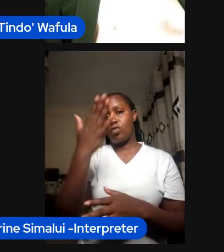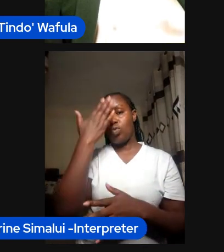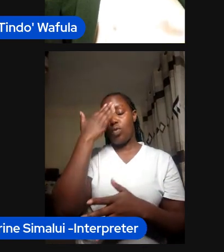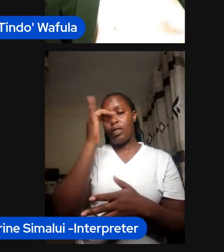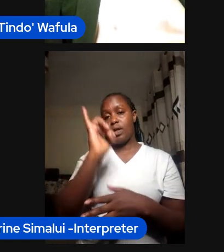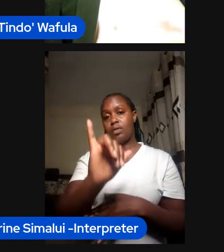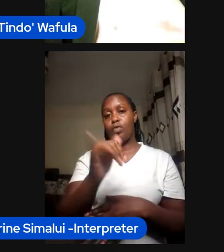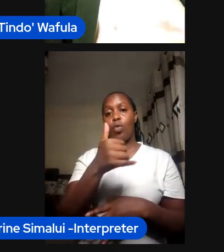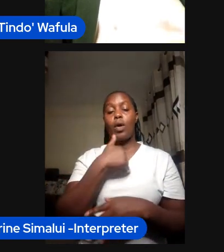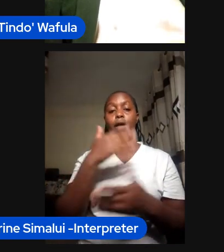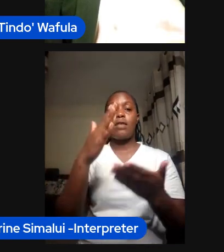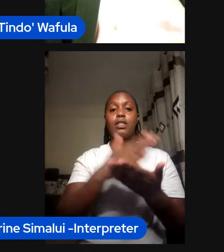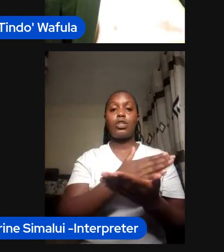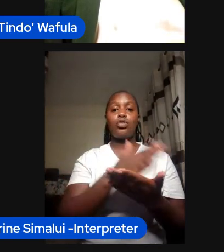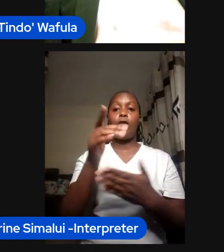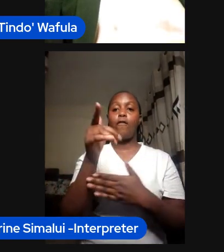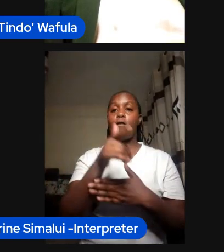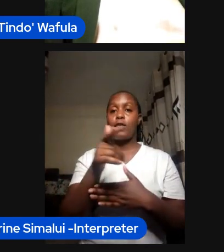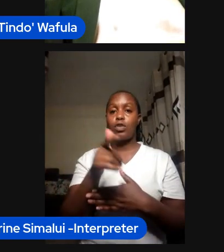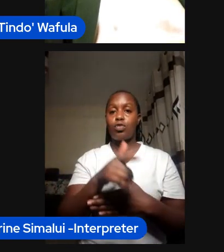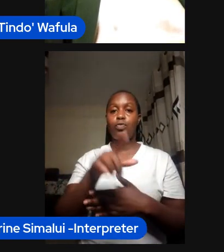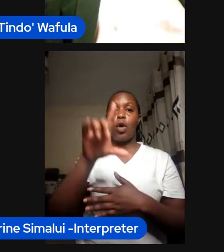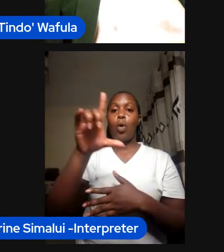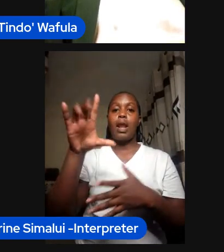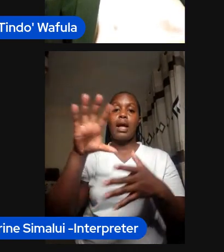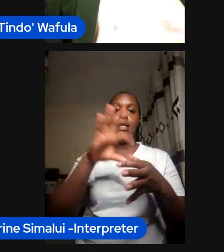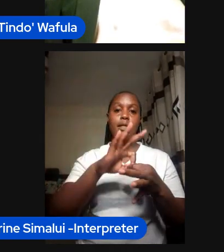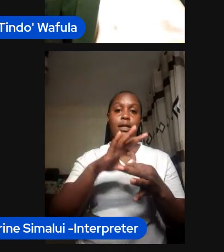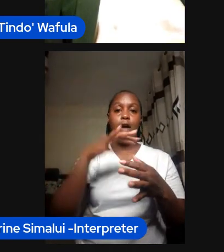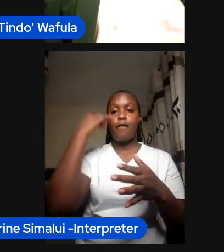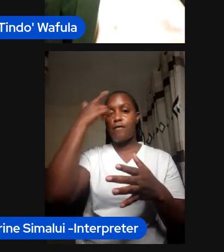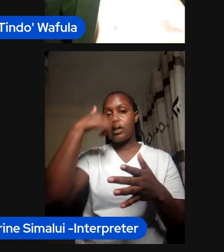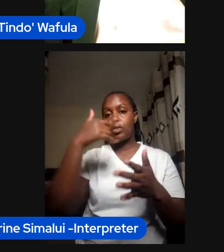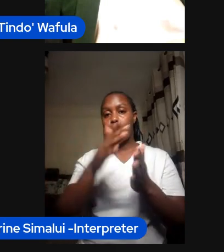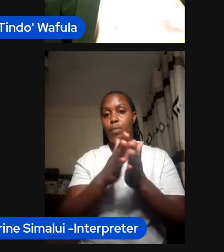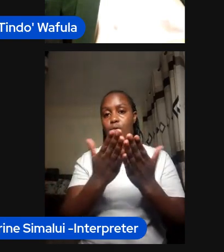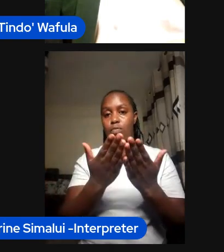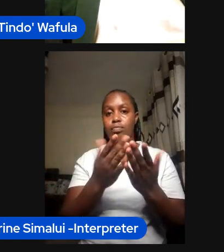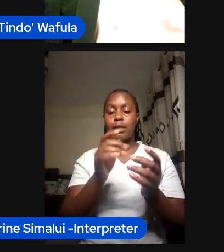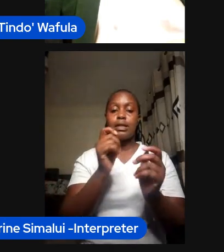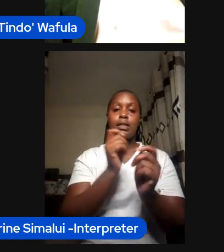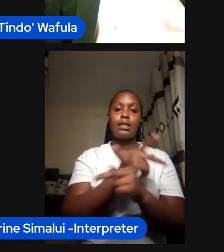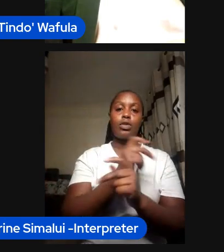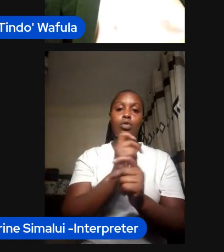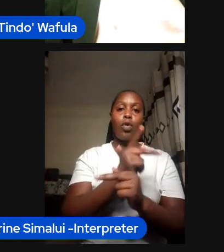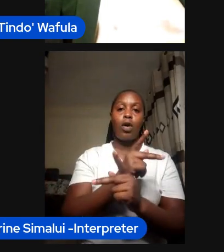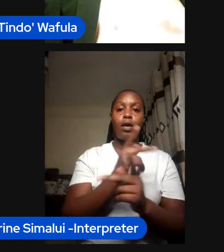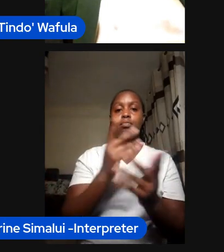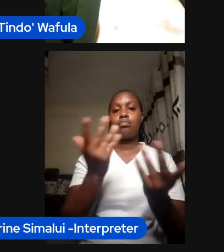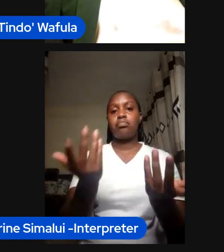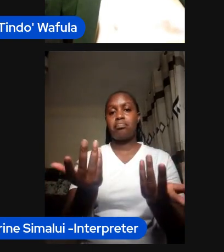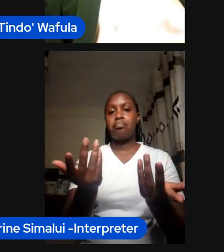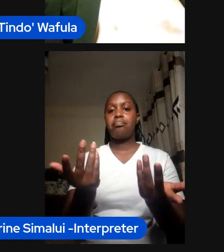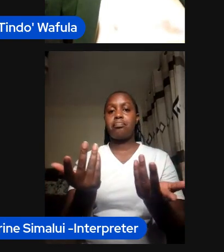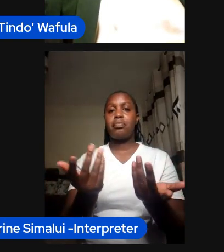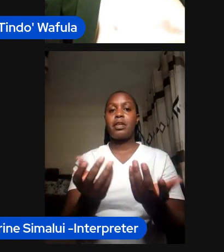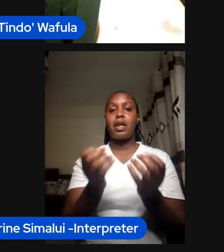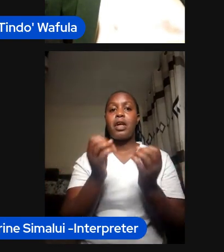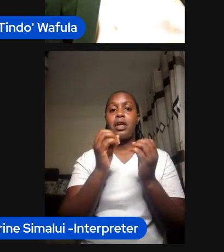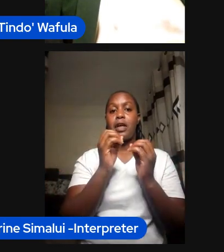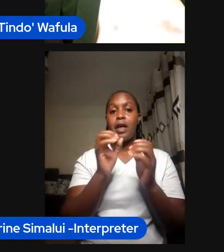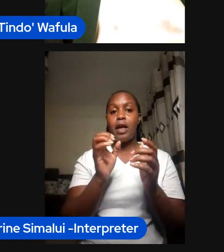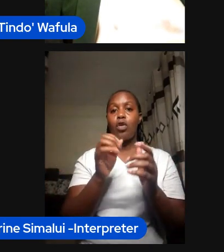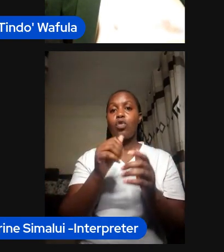for videos, on LinkedIn, on Instagram, on Facebook, on TikTok. Yeah, Even if it doesn't have to